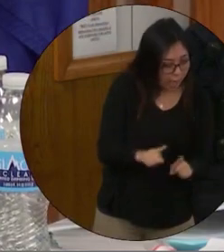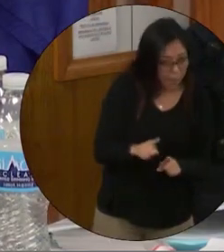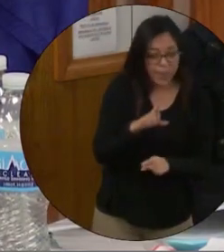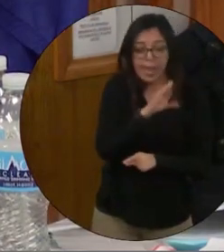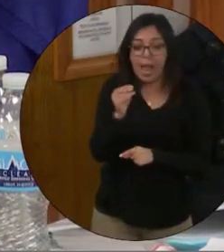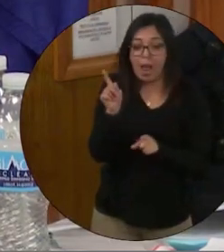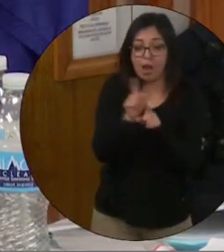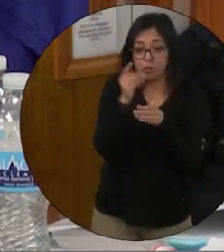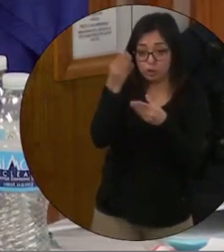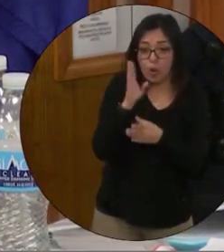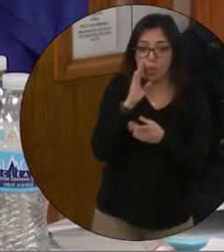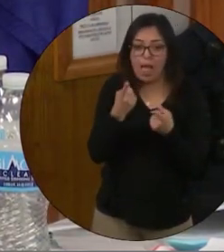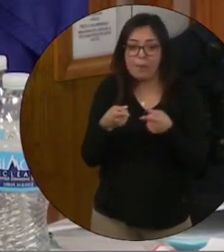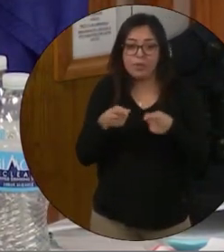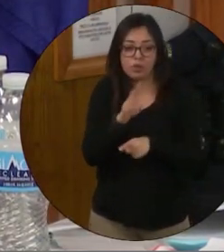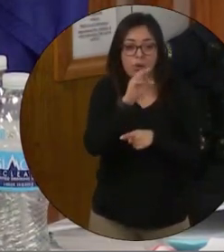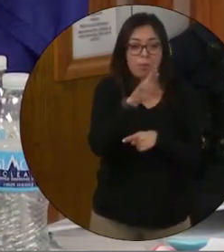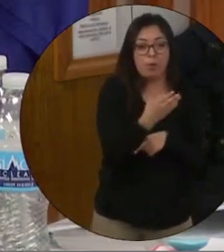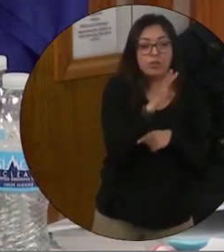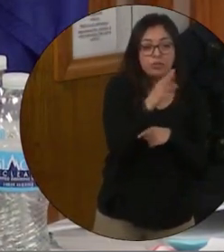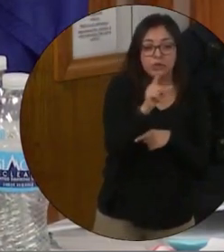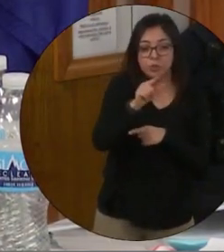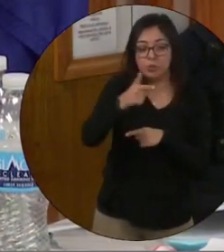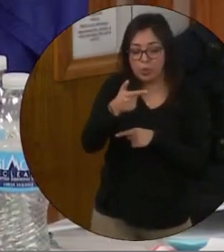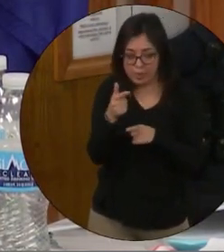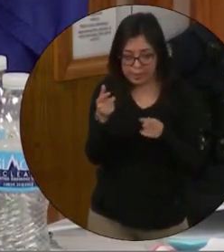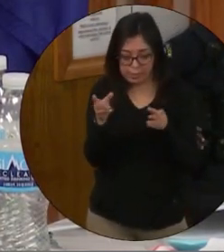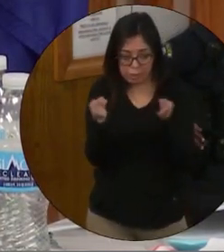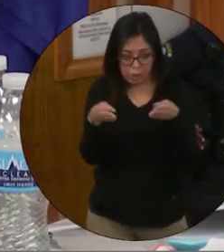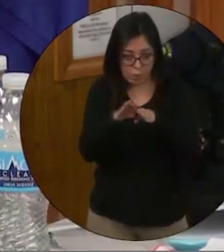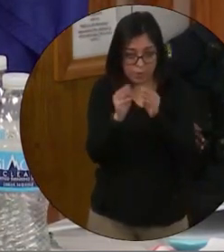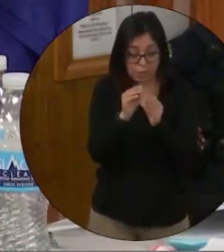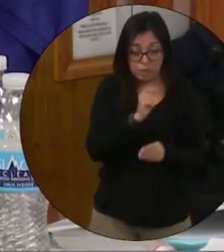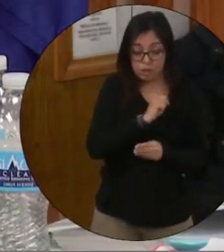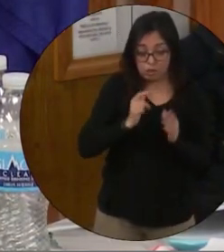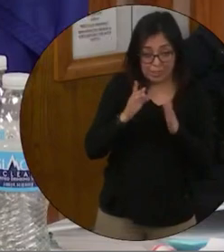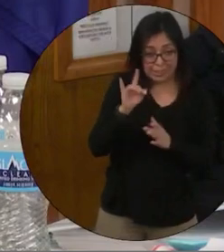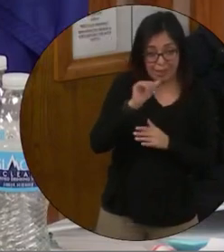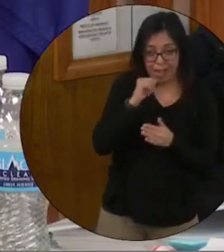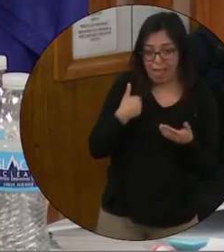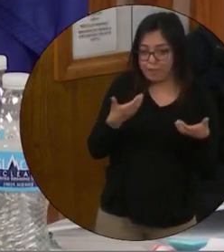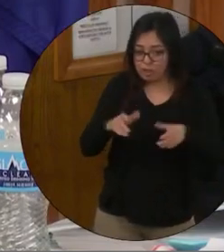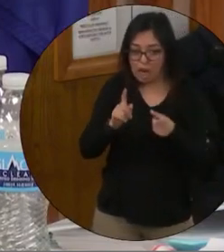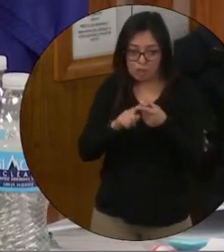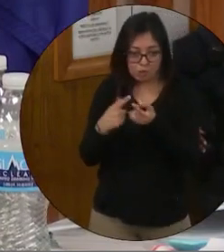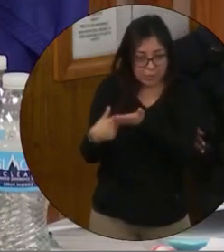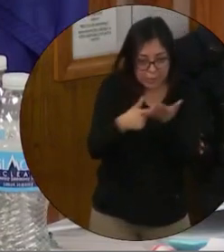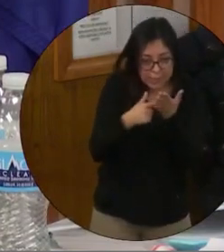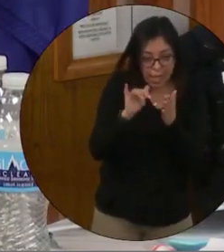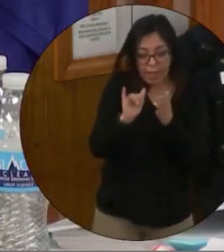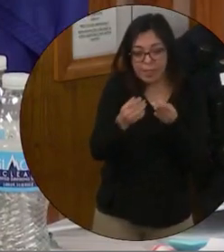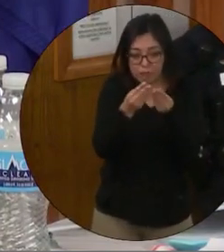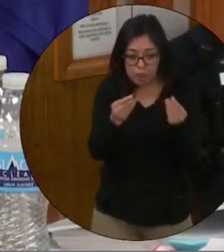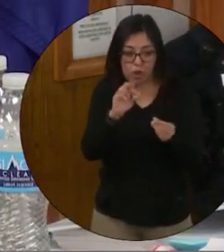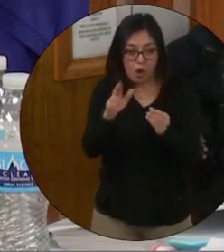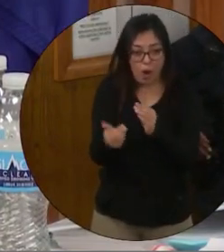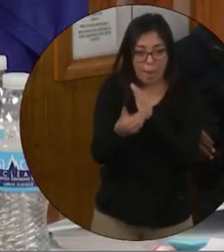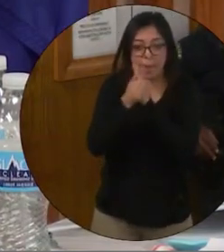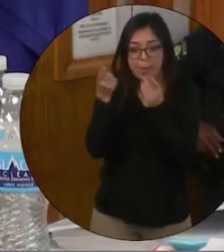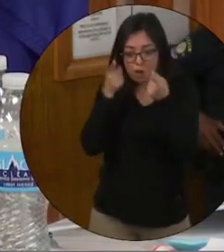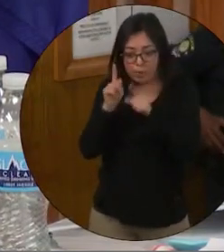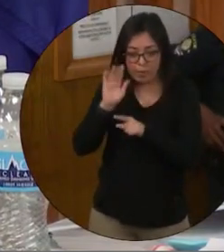told to us would happen during the March 4th, 2021 closed session. Trustees did not have a chance to weigh in on the resolution or amendment to Dr. Jara's employment